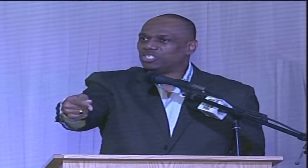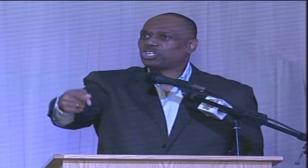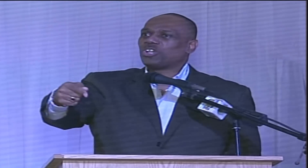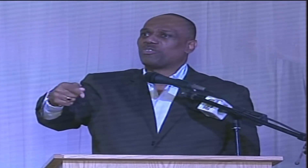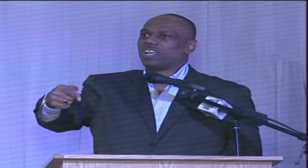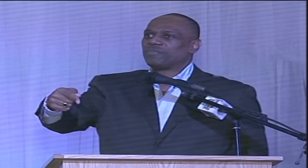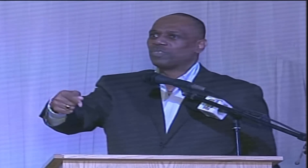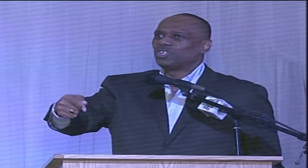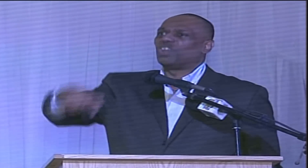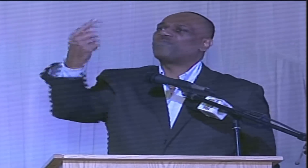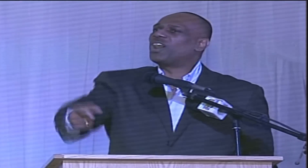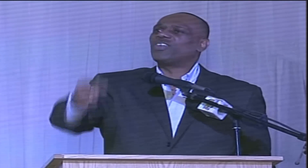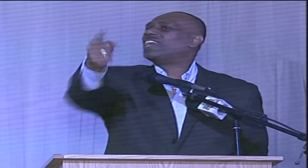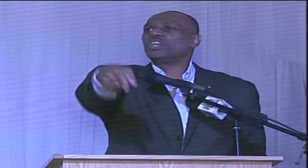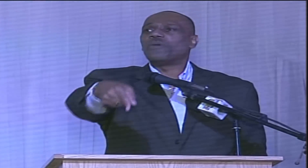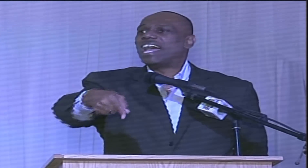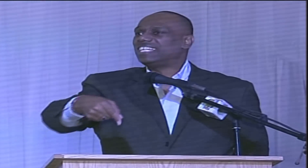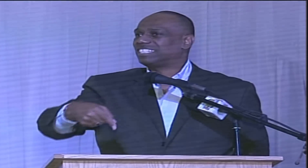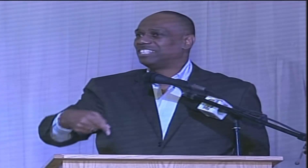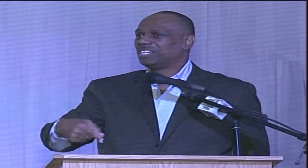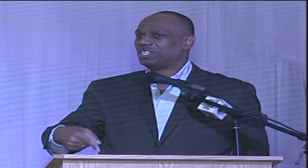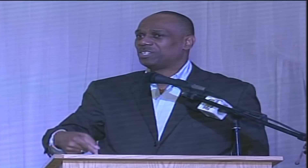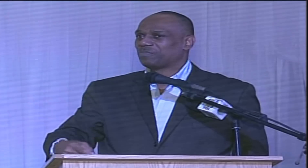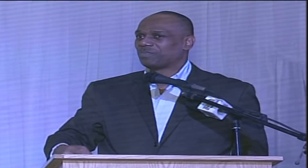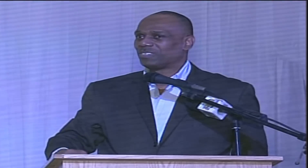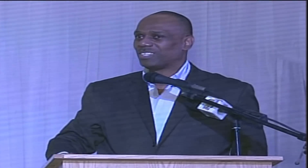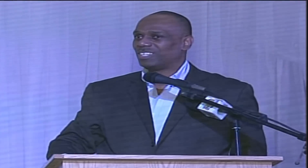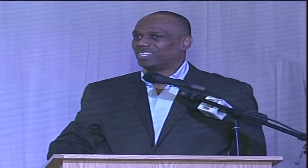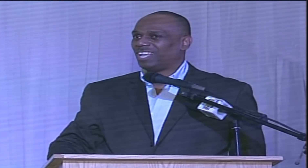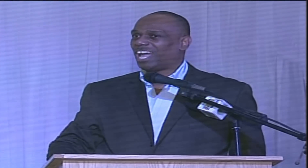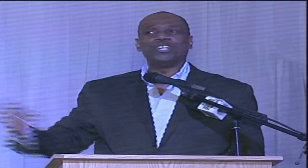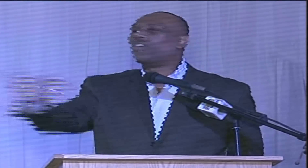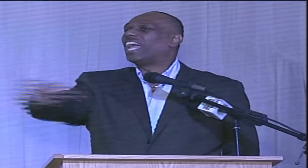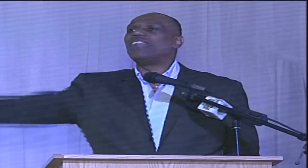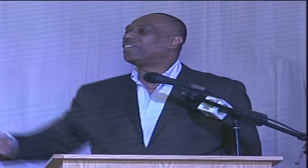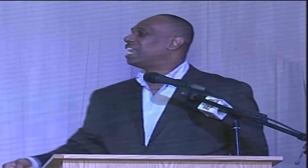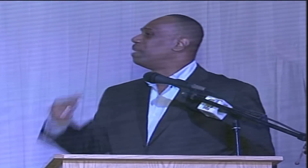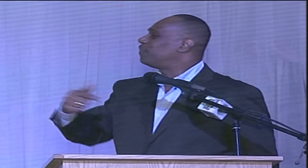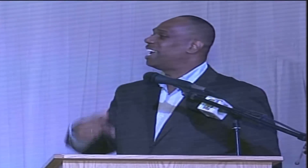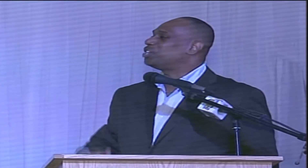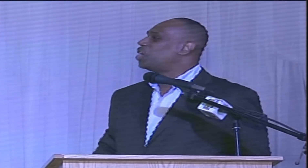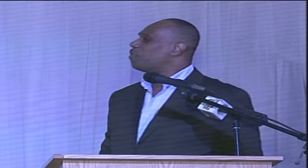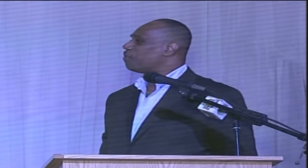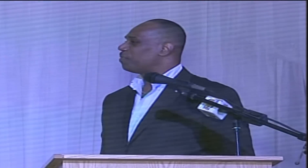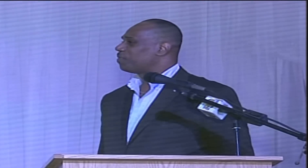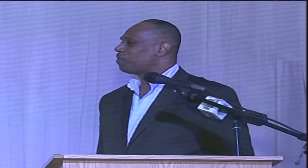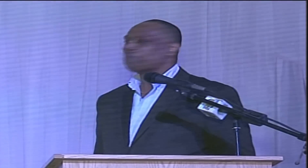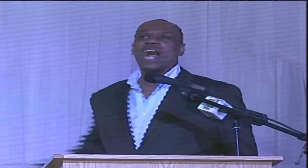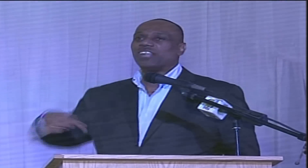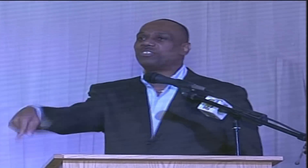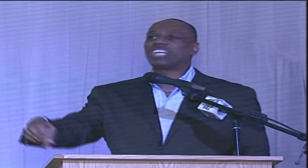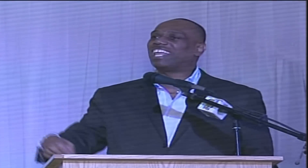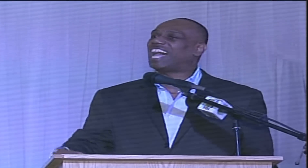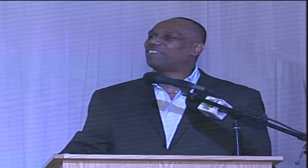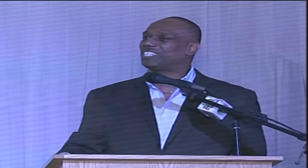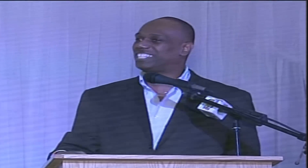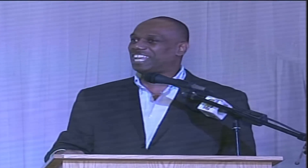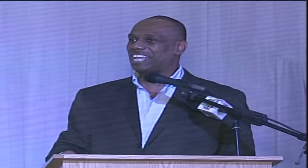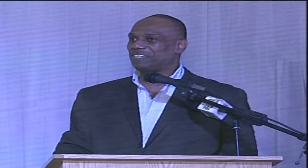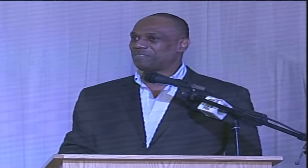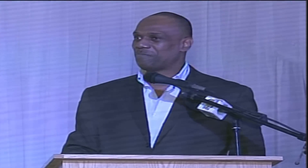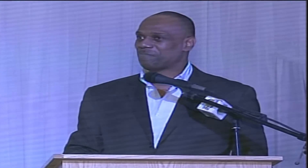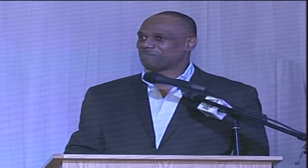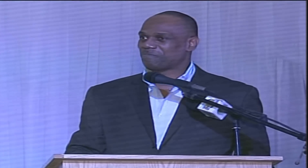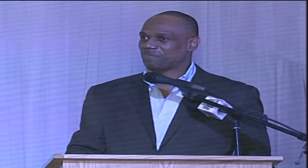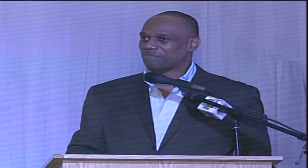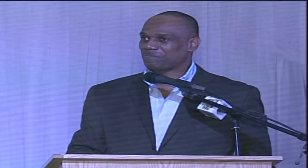and grandchildren go further than you went. I don't envy them if they do, while you're still alive to see